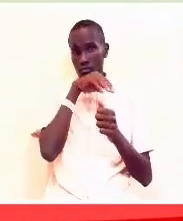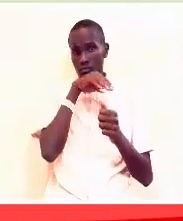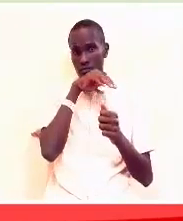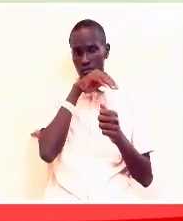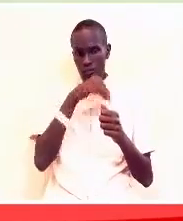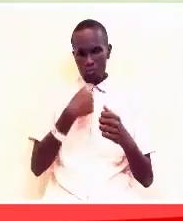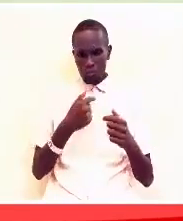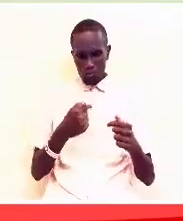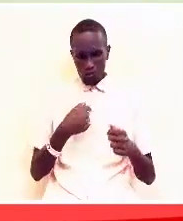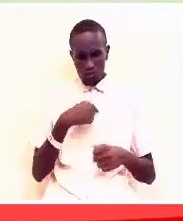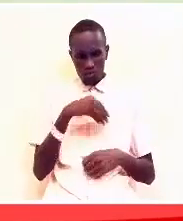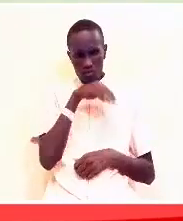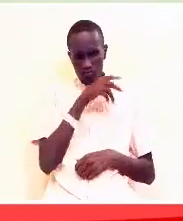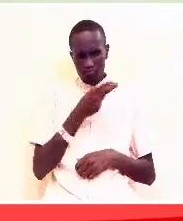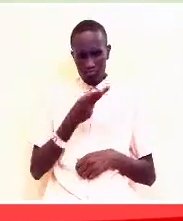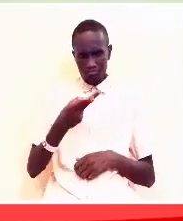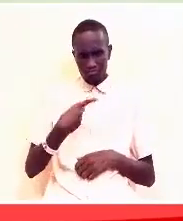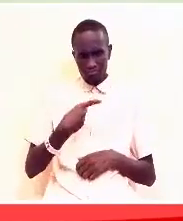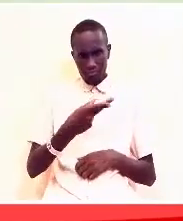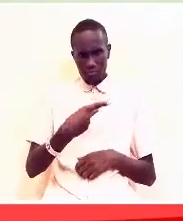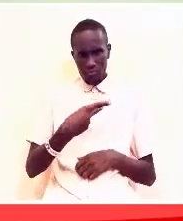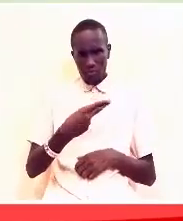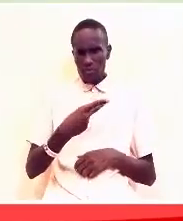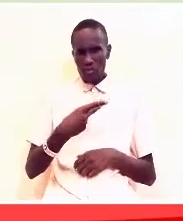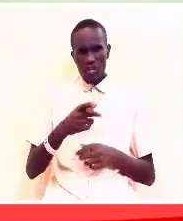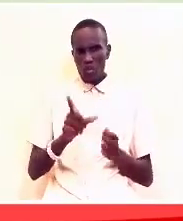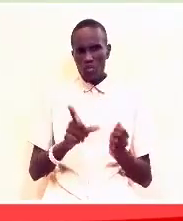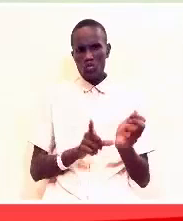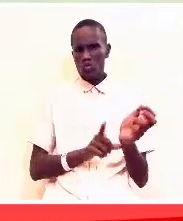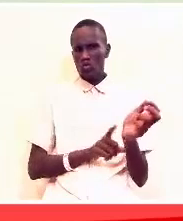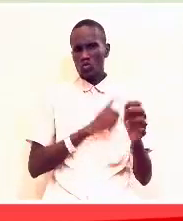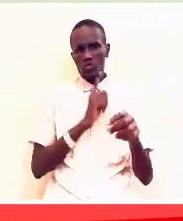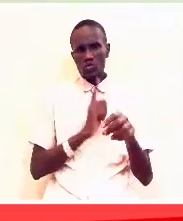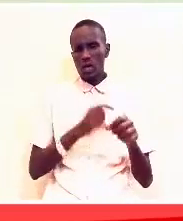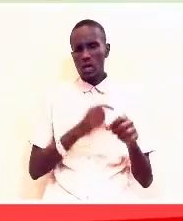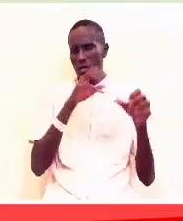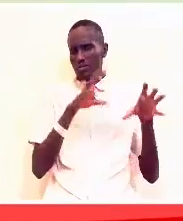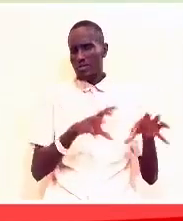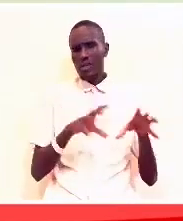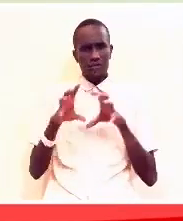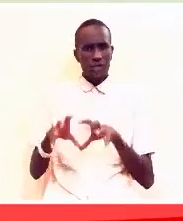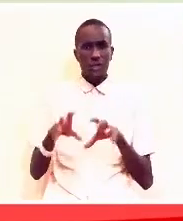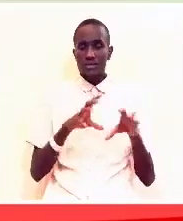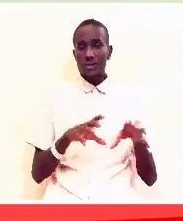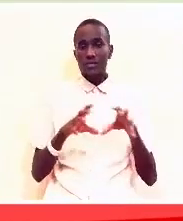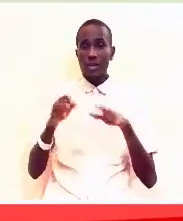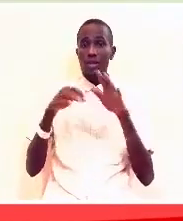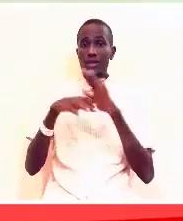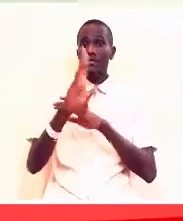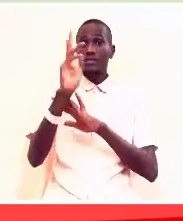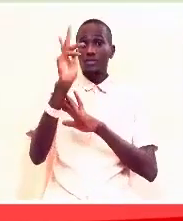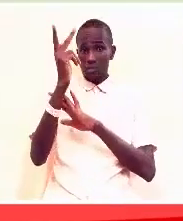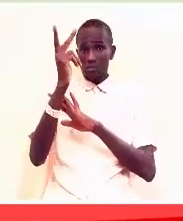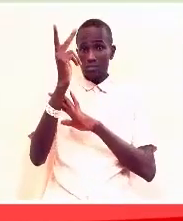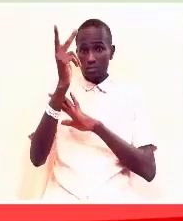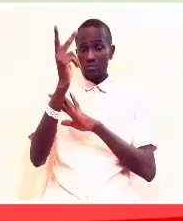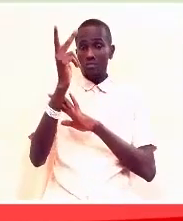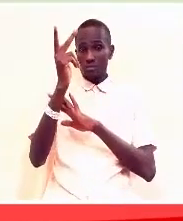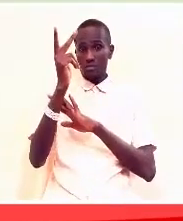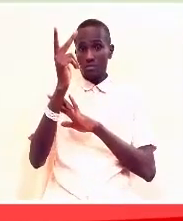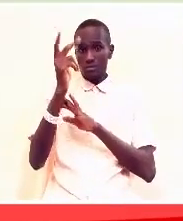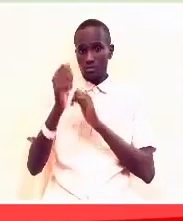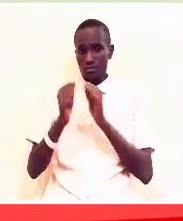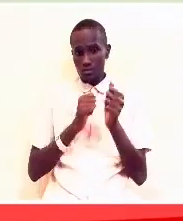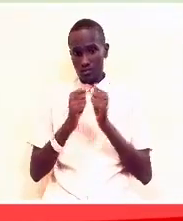together. We've come a long way in the struggle and fight for liberation in this country, the second liberation. Fight for